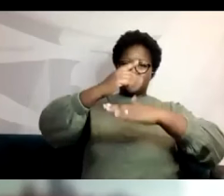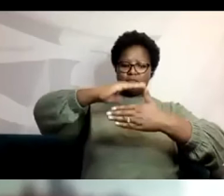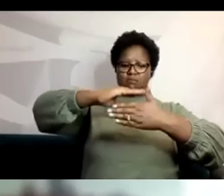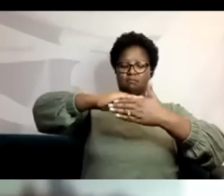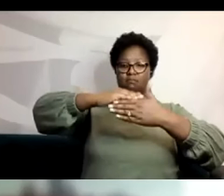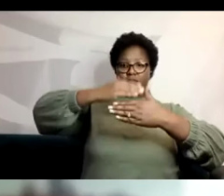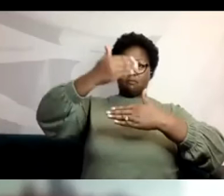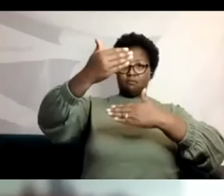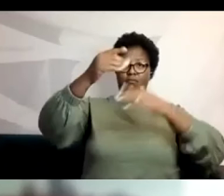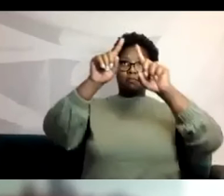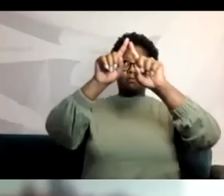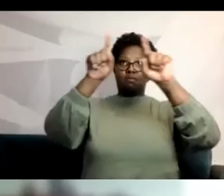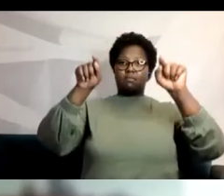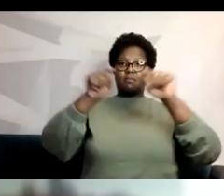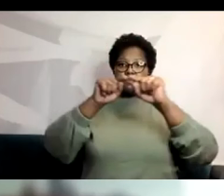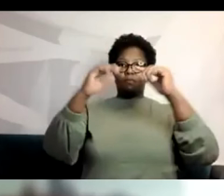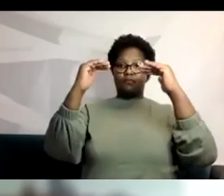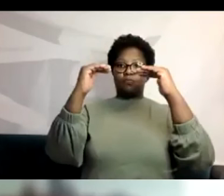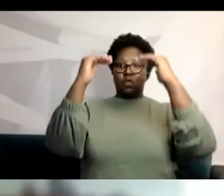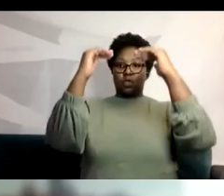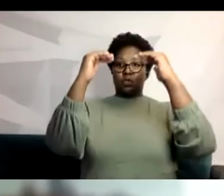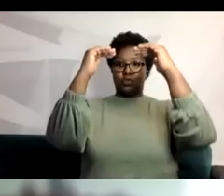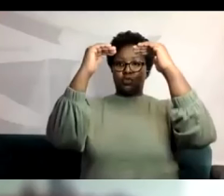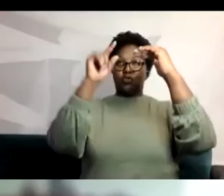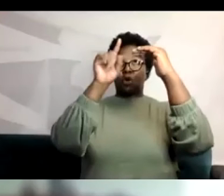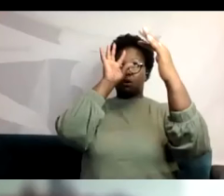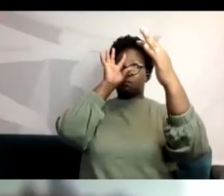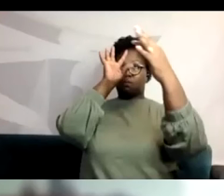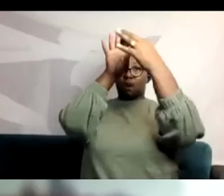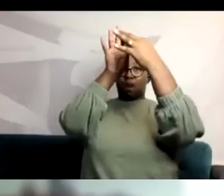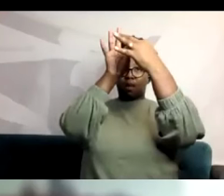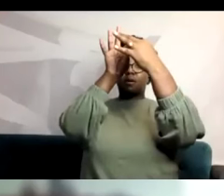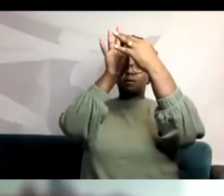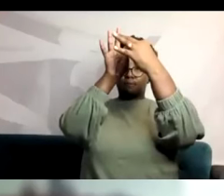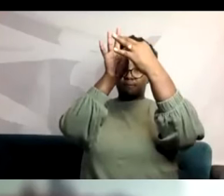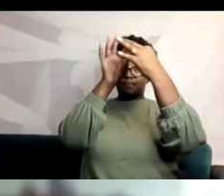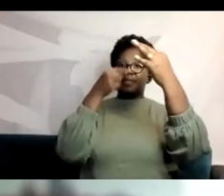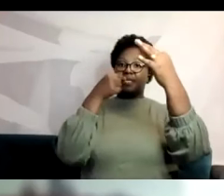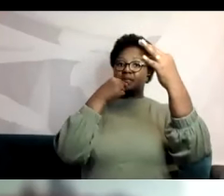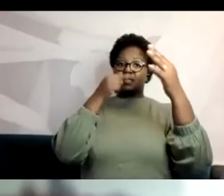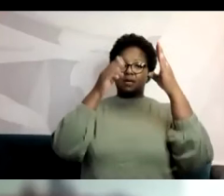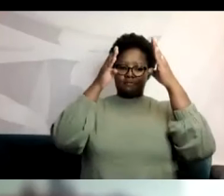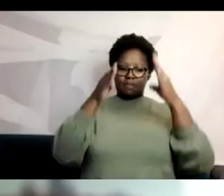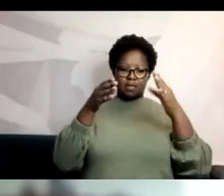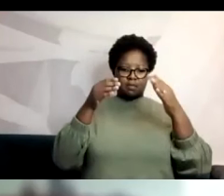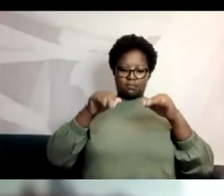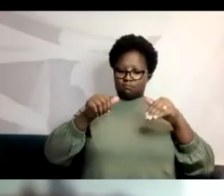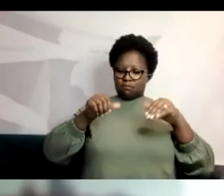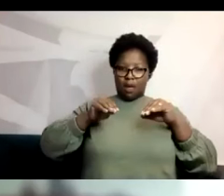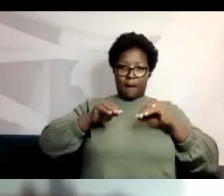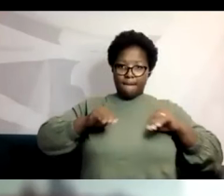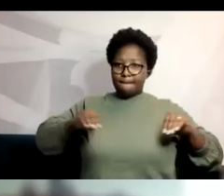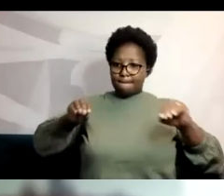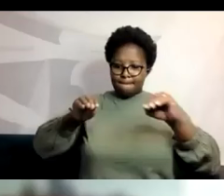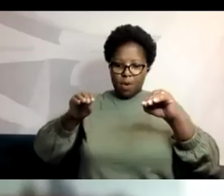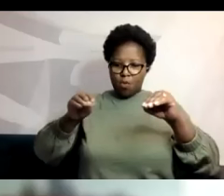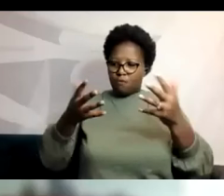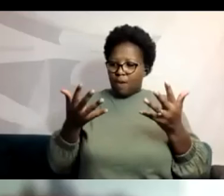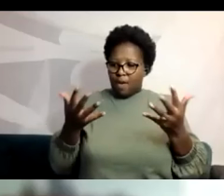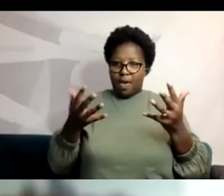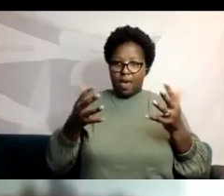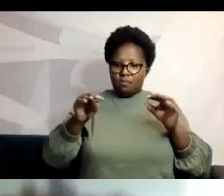so for our participants that again have no mobility in their hands, but they do have some mobility in